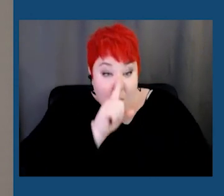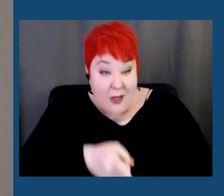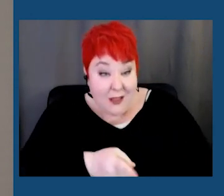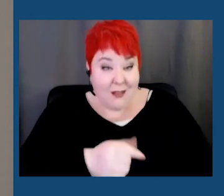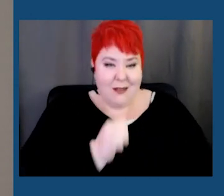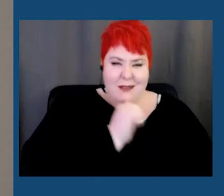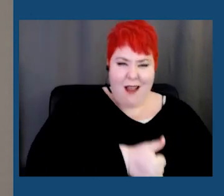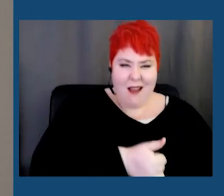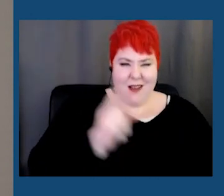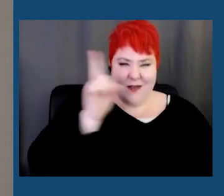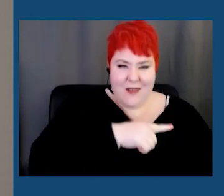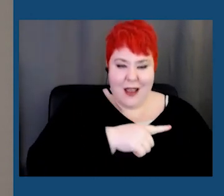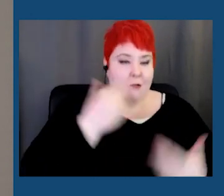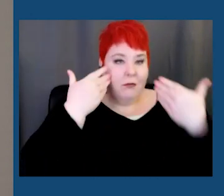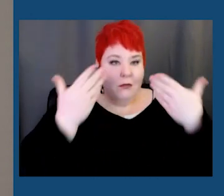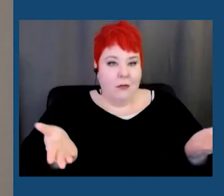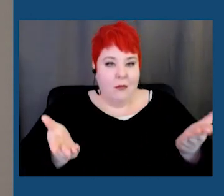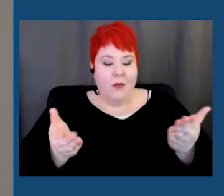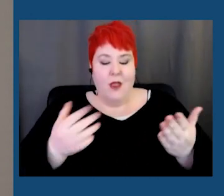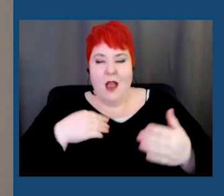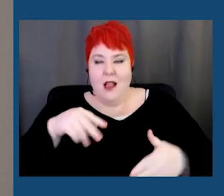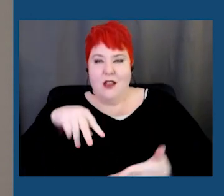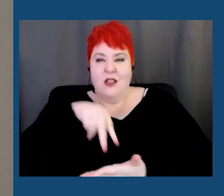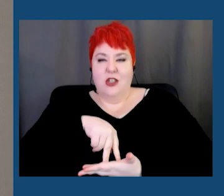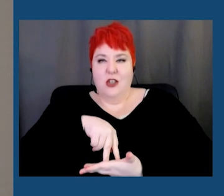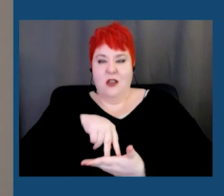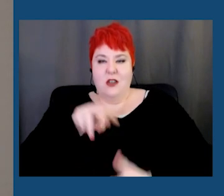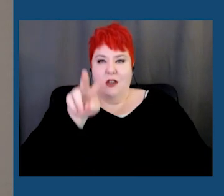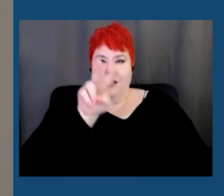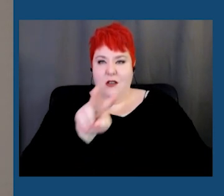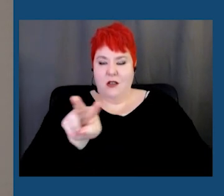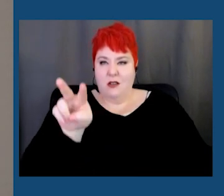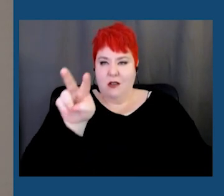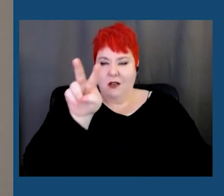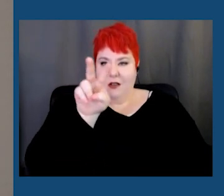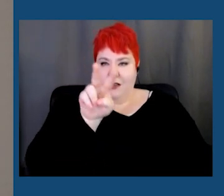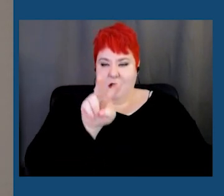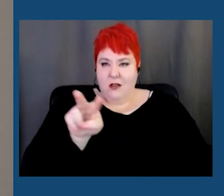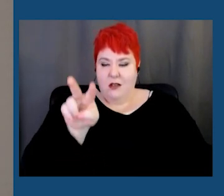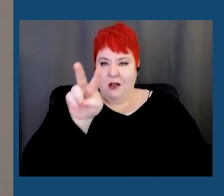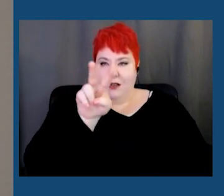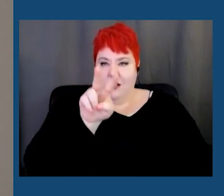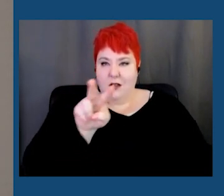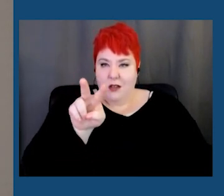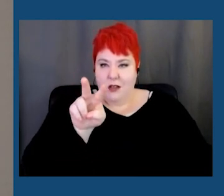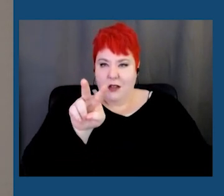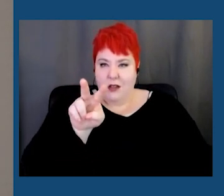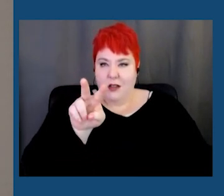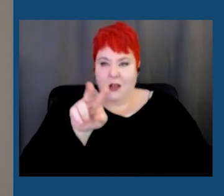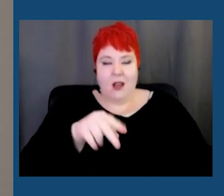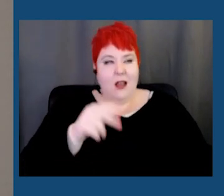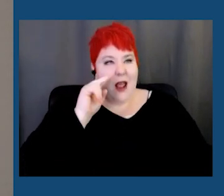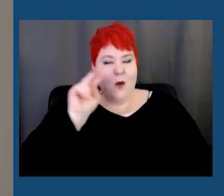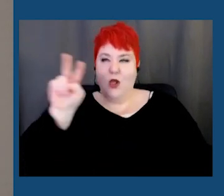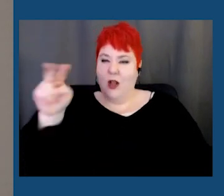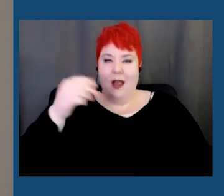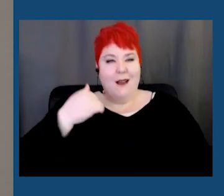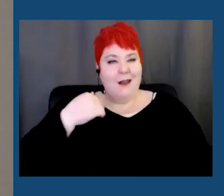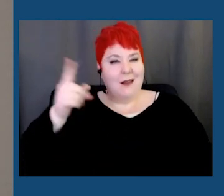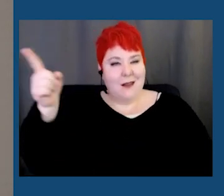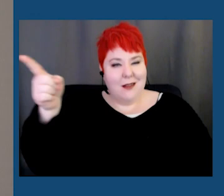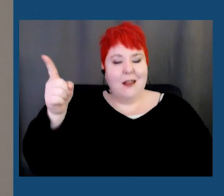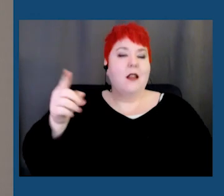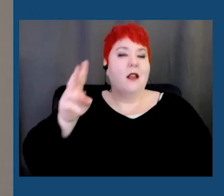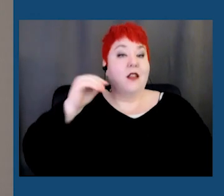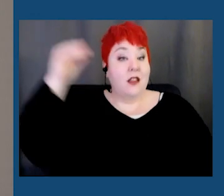there, cold. I was looking at the big tank inside the hospital shower filled with maggot-infested